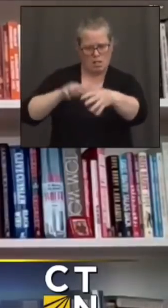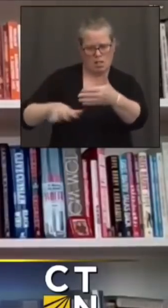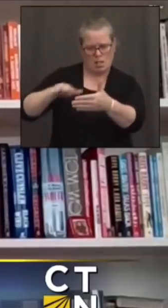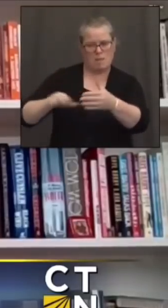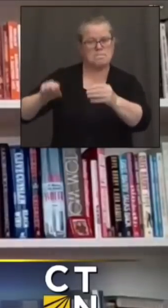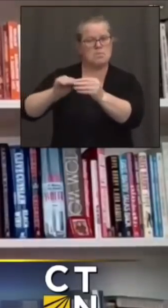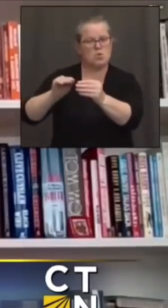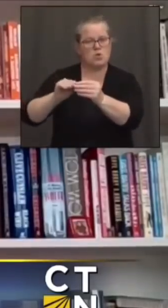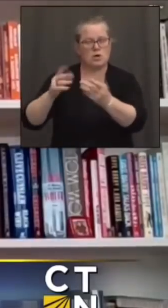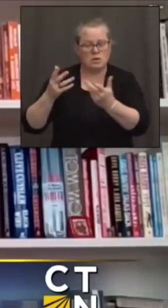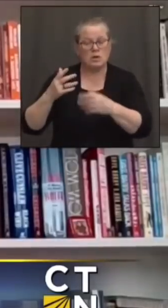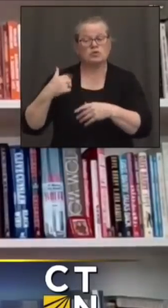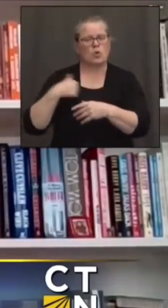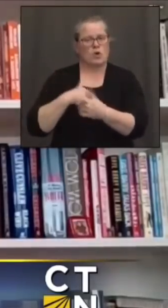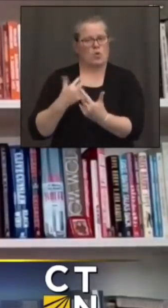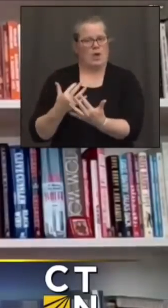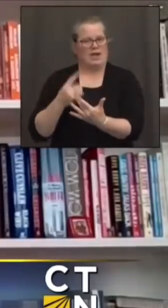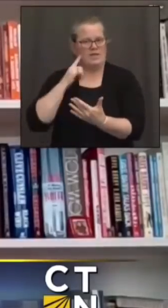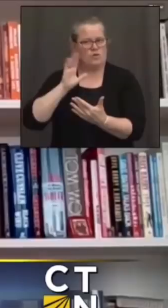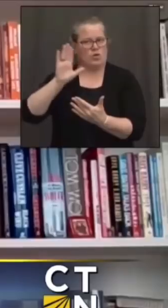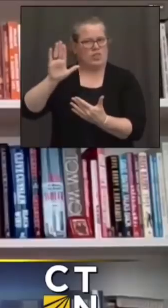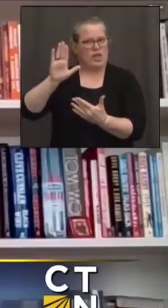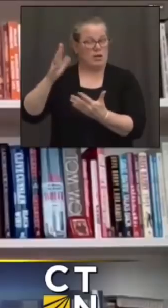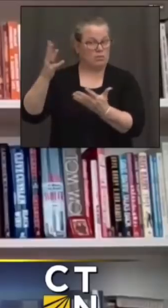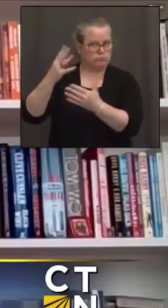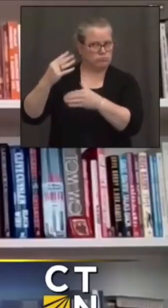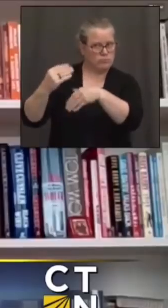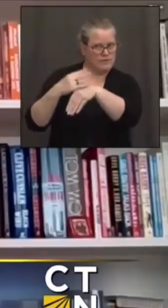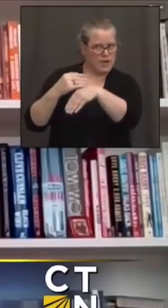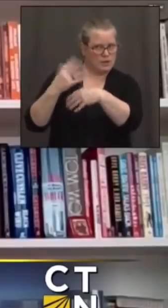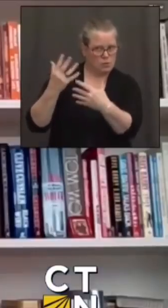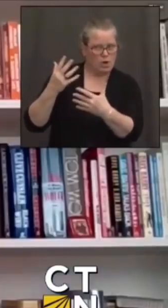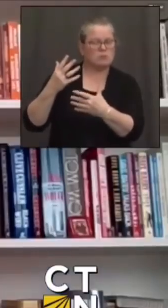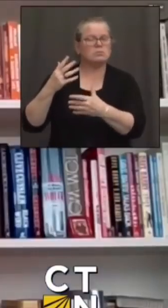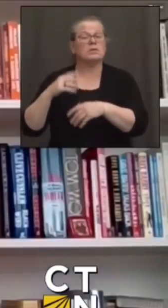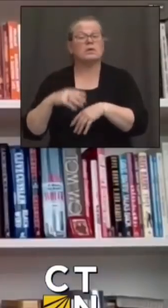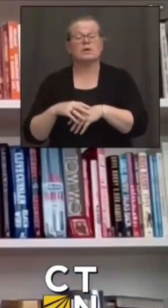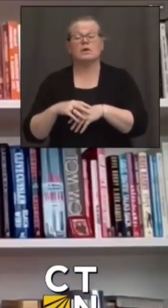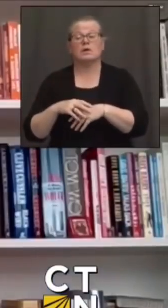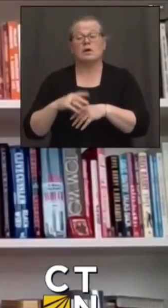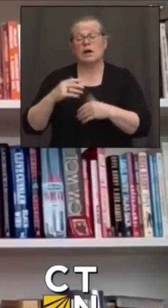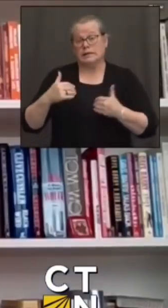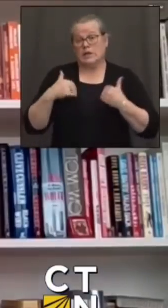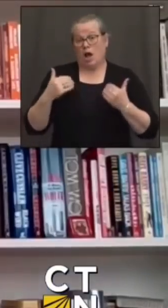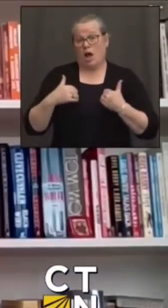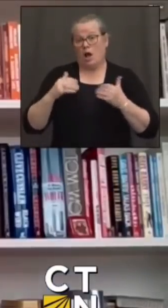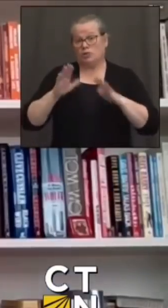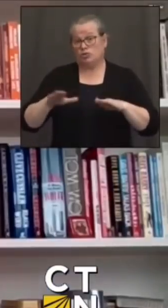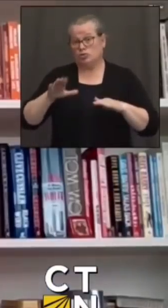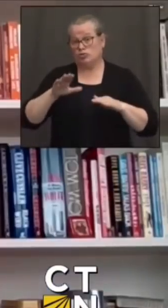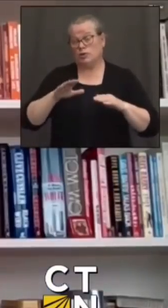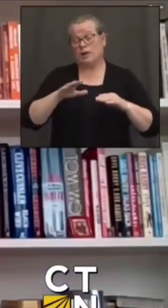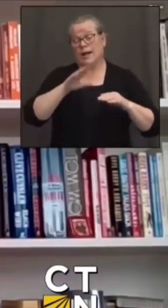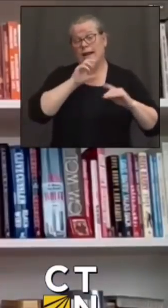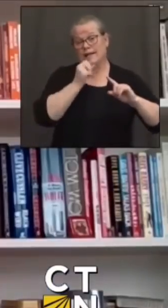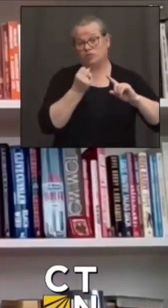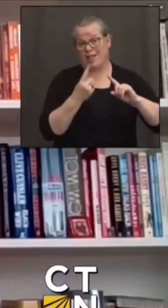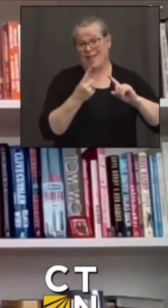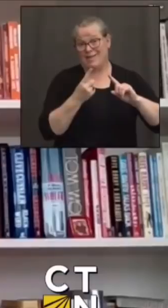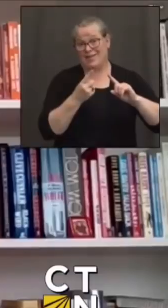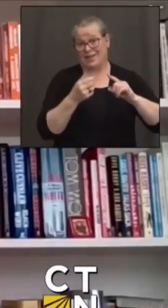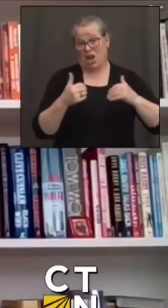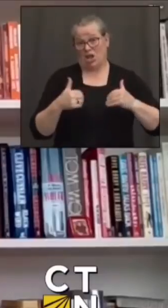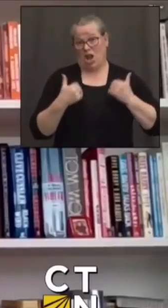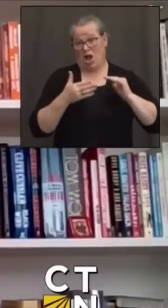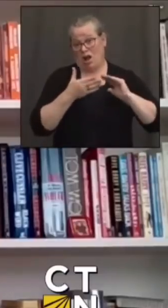have vaccines for young children in time for the start of school in the fall. So we'll have